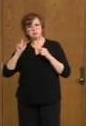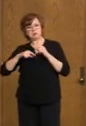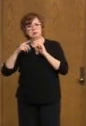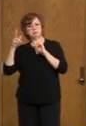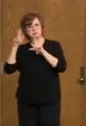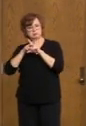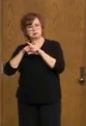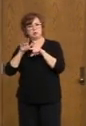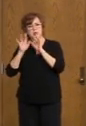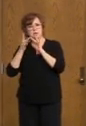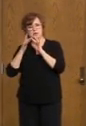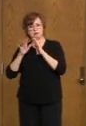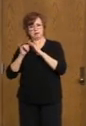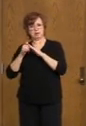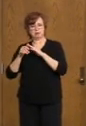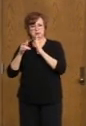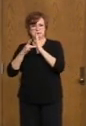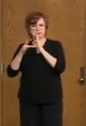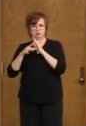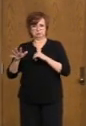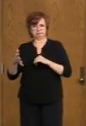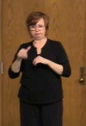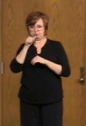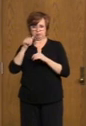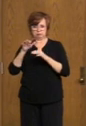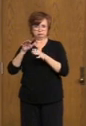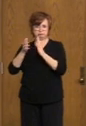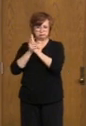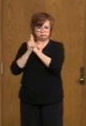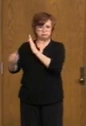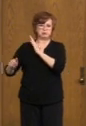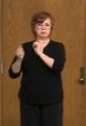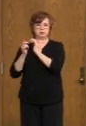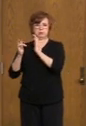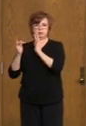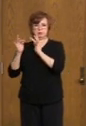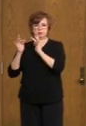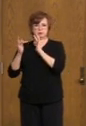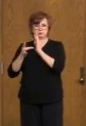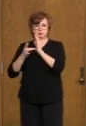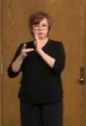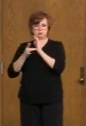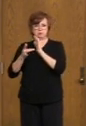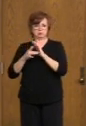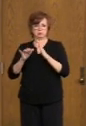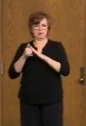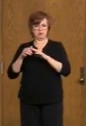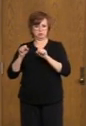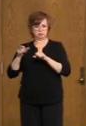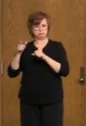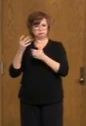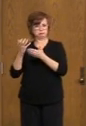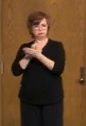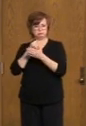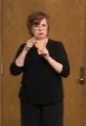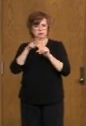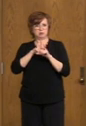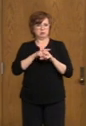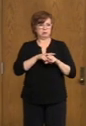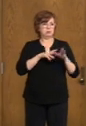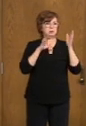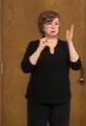vaccine can have access to that information about how and when they can get it? Scott, do you want to answer